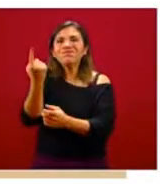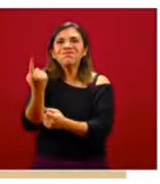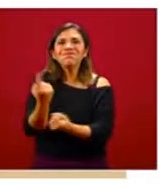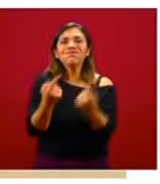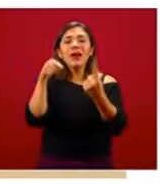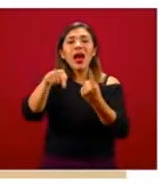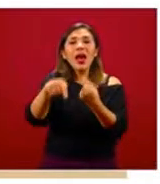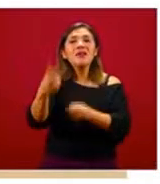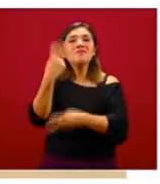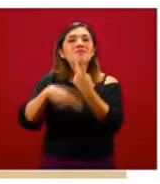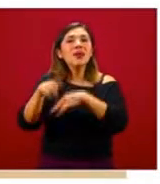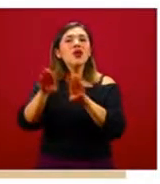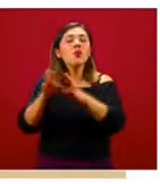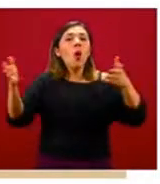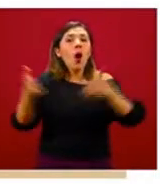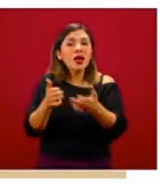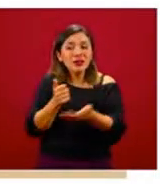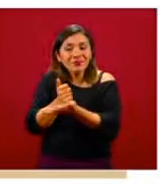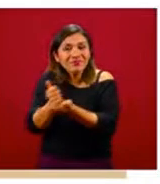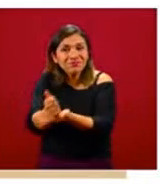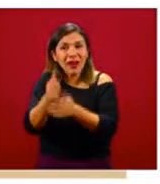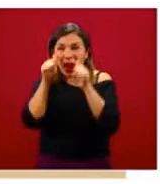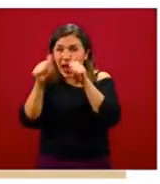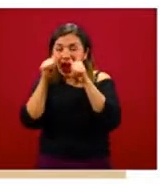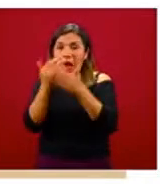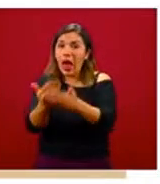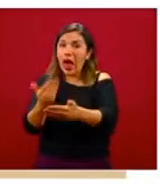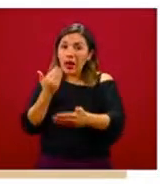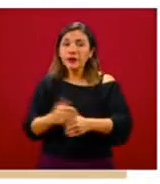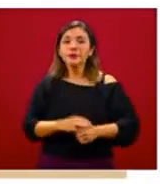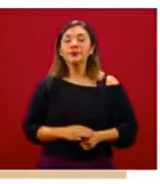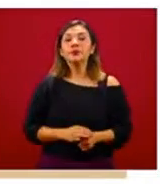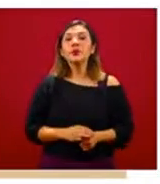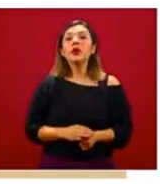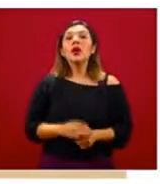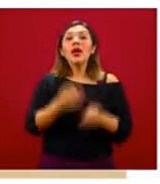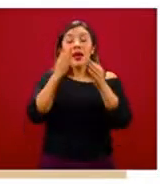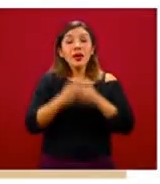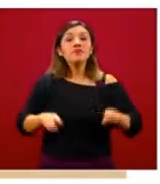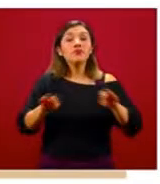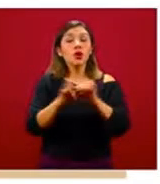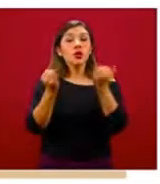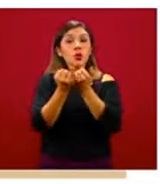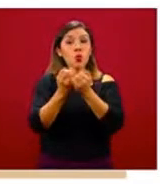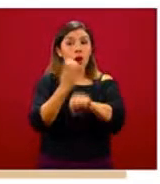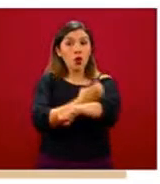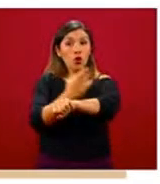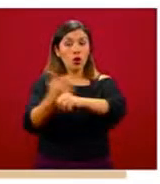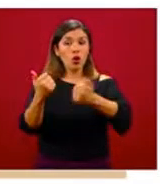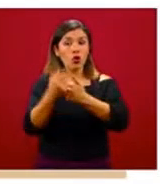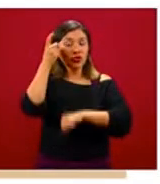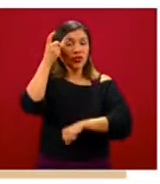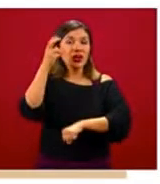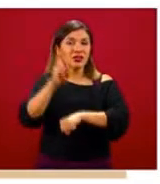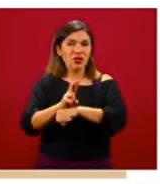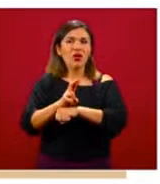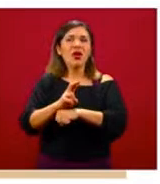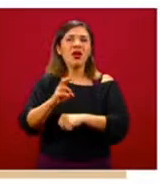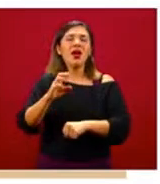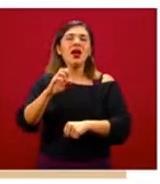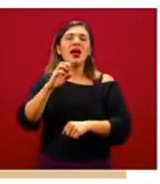and also to stop sprouts in very different, similar regions of certain